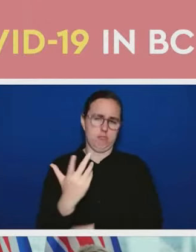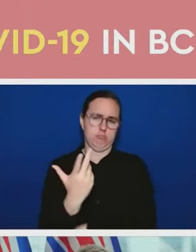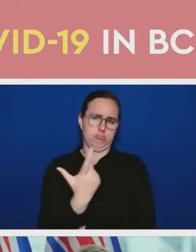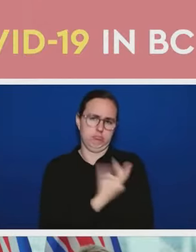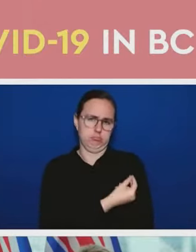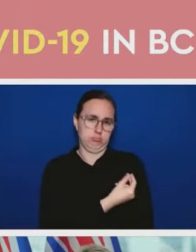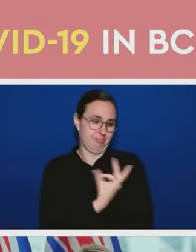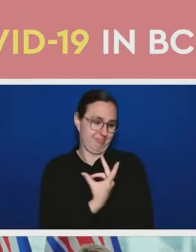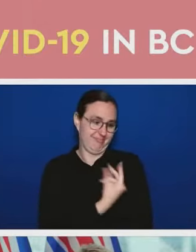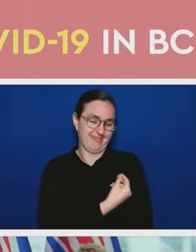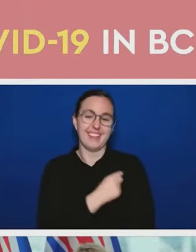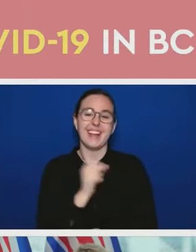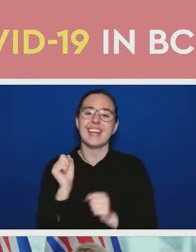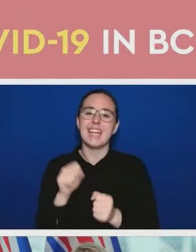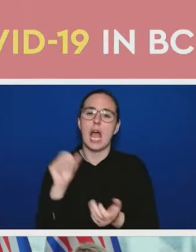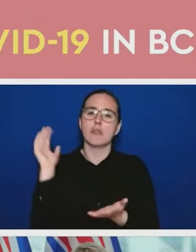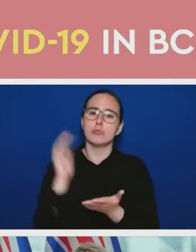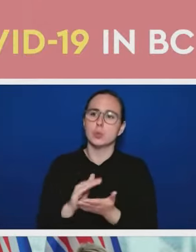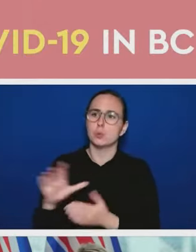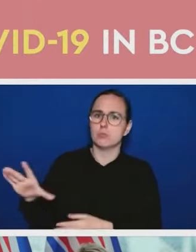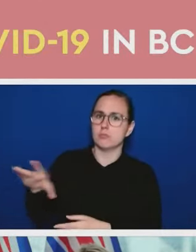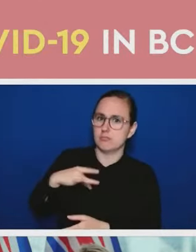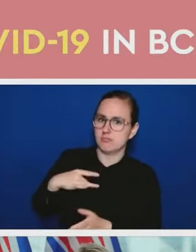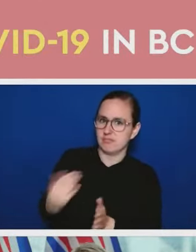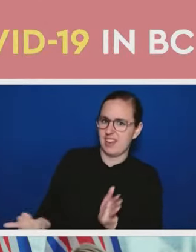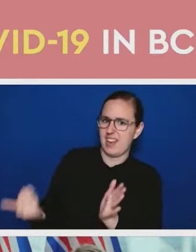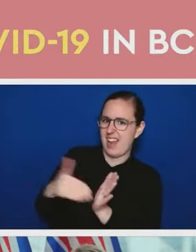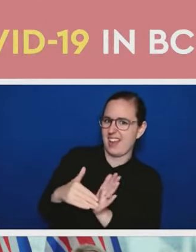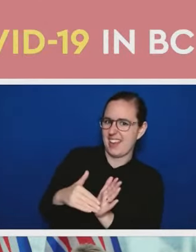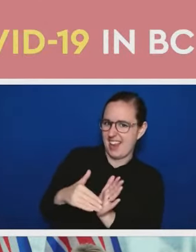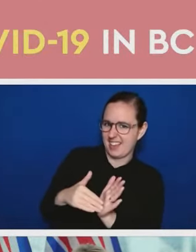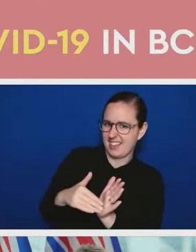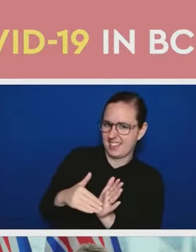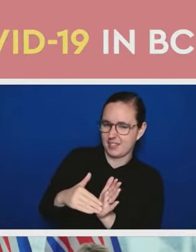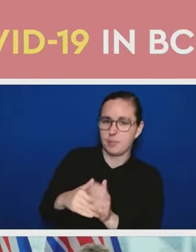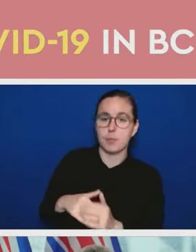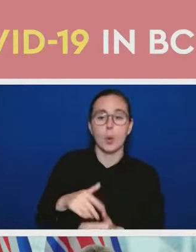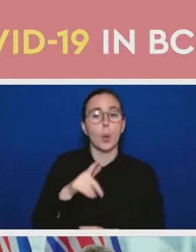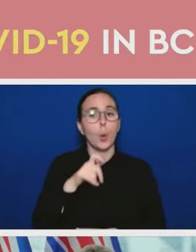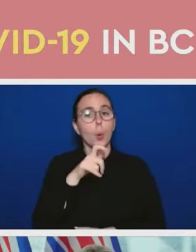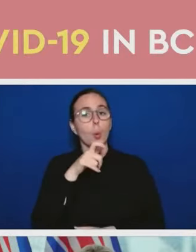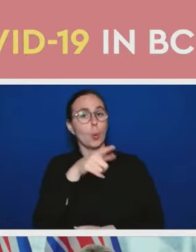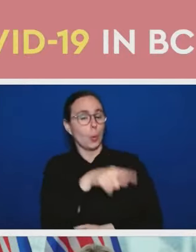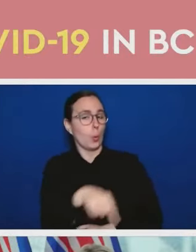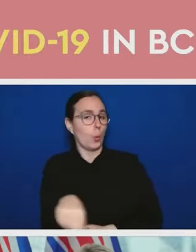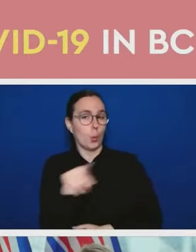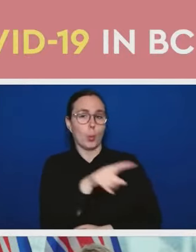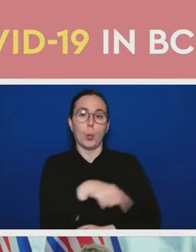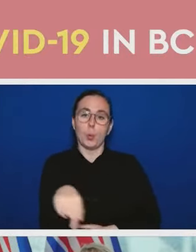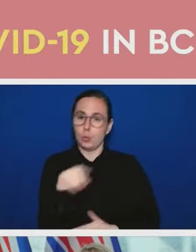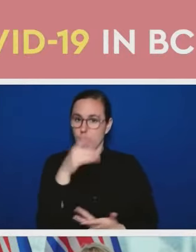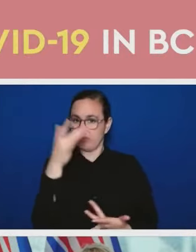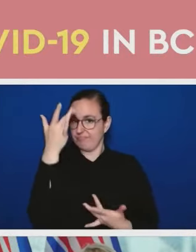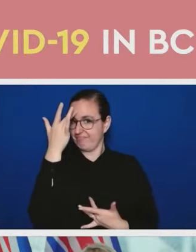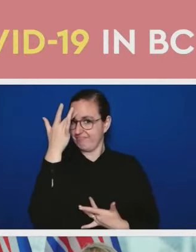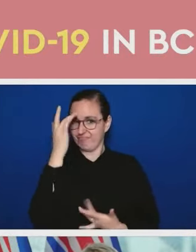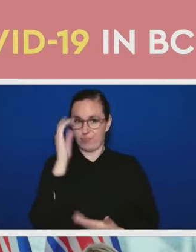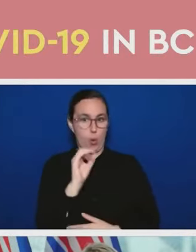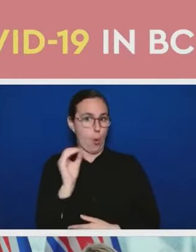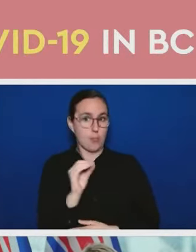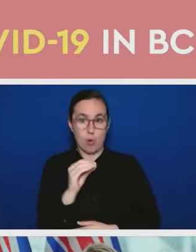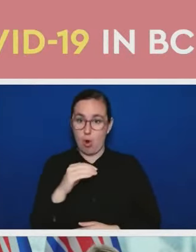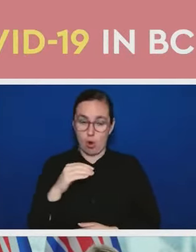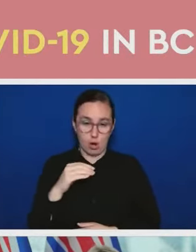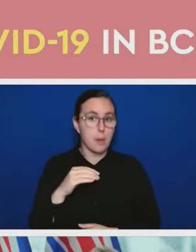Omicron, particularly, that about 1 in 8 people who are not vaccinated, who are infected with Omicron, don't develop